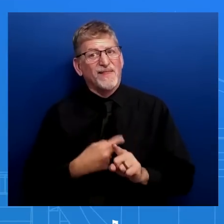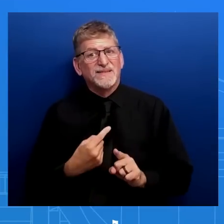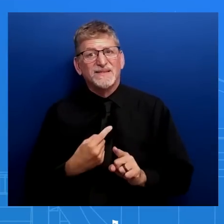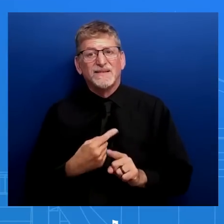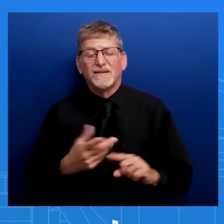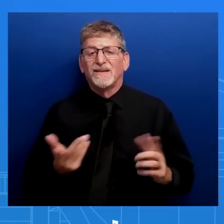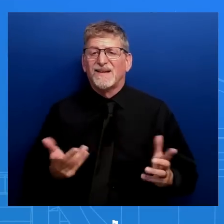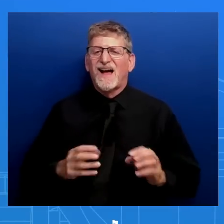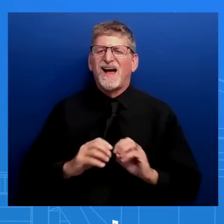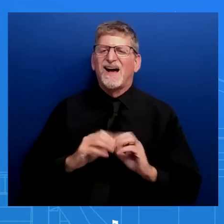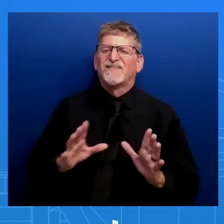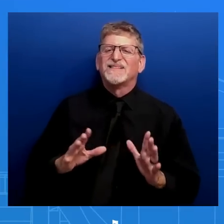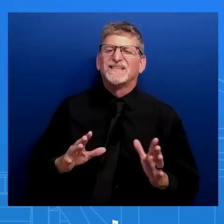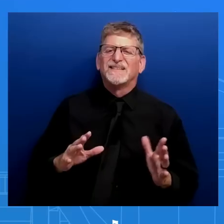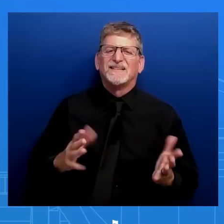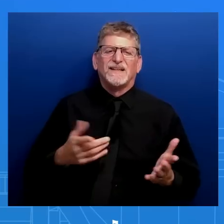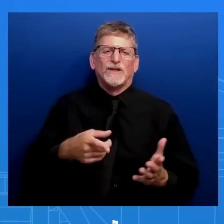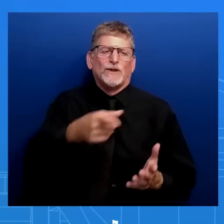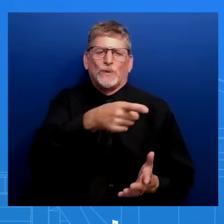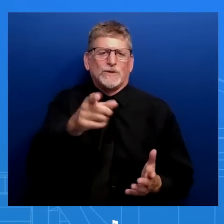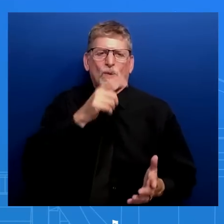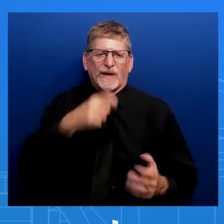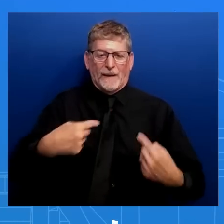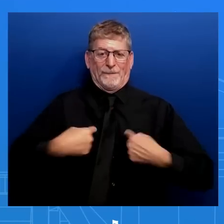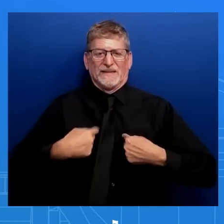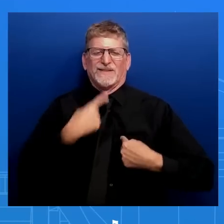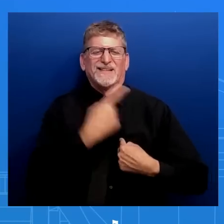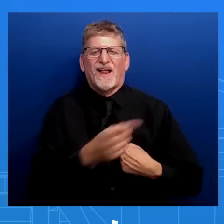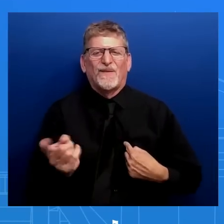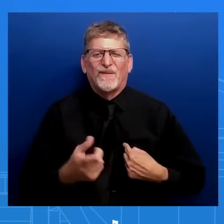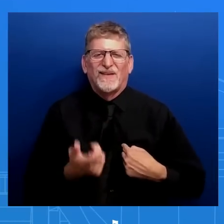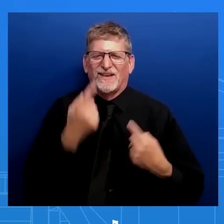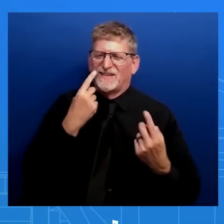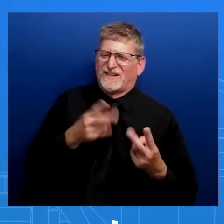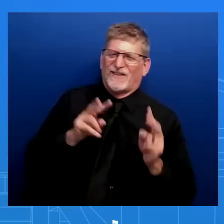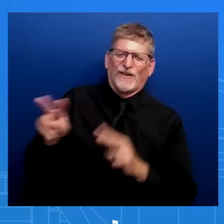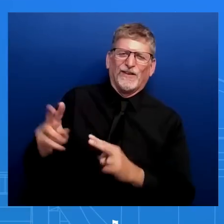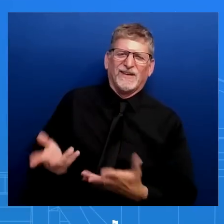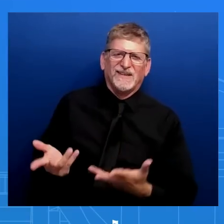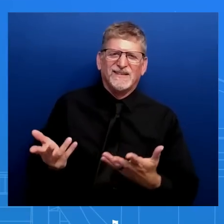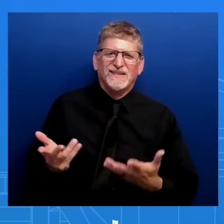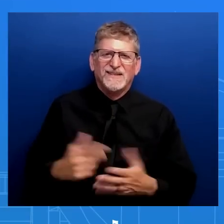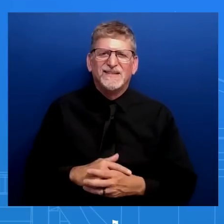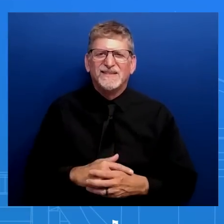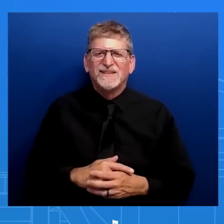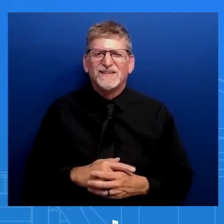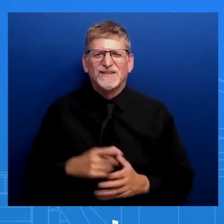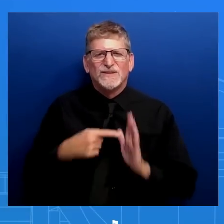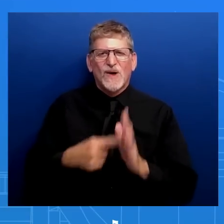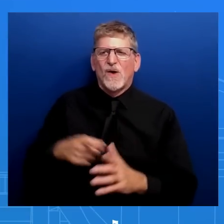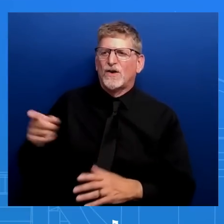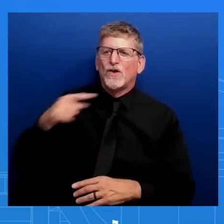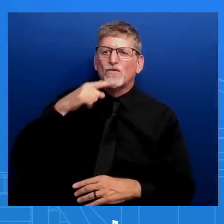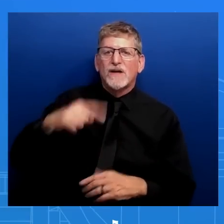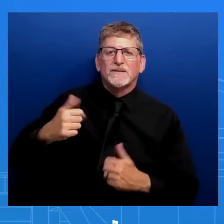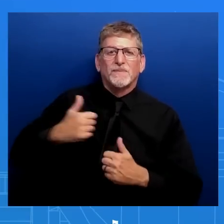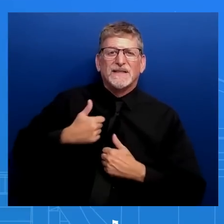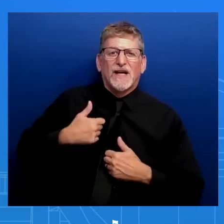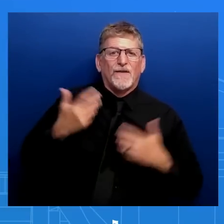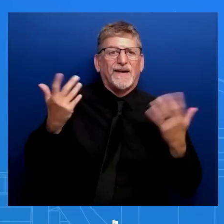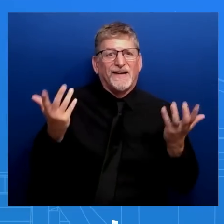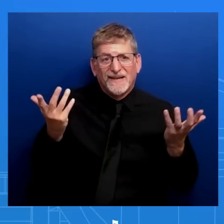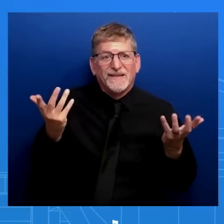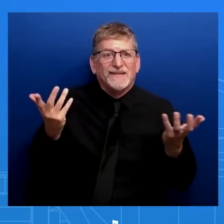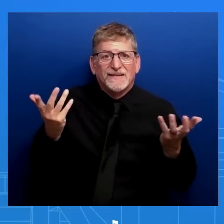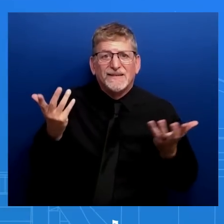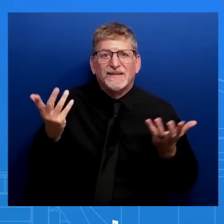history of this conflict has shown that the Russian military is not as vaunted as perhaps they wanted to characterize themselves as. But, and